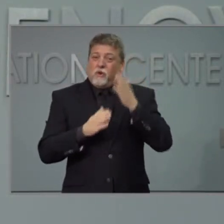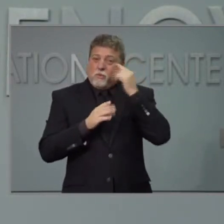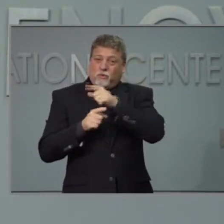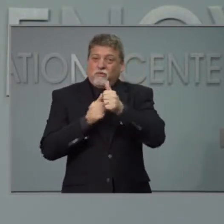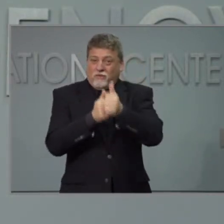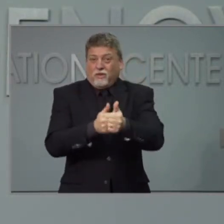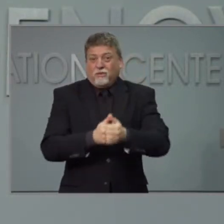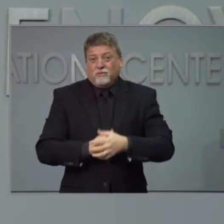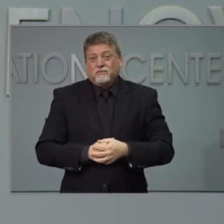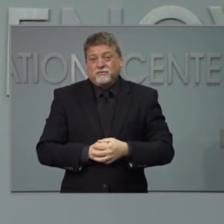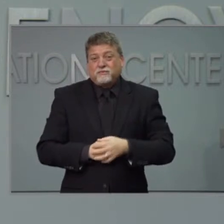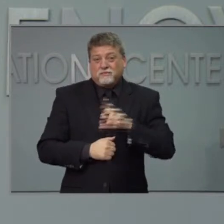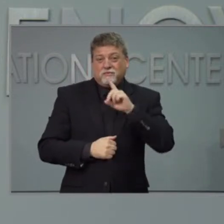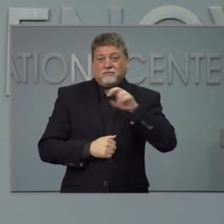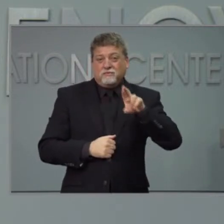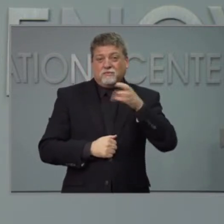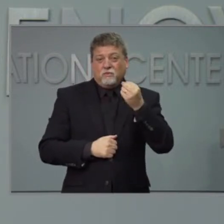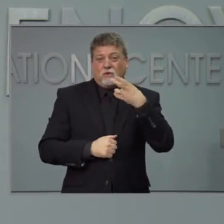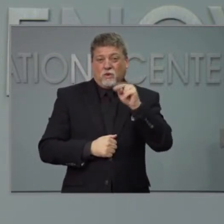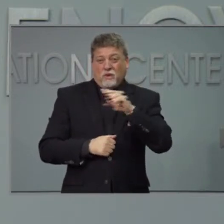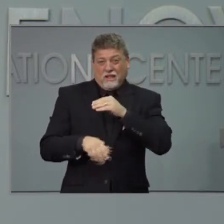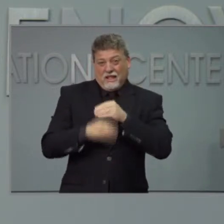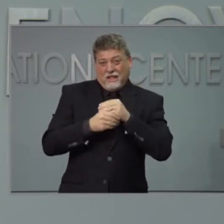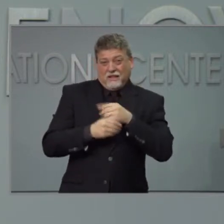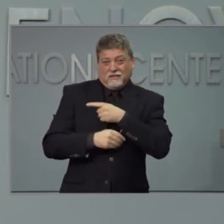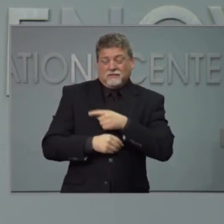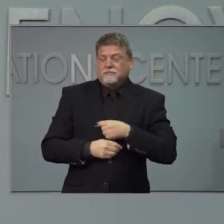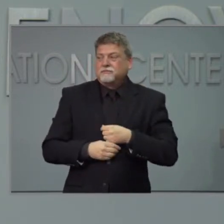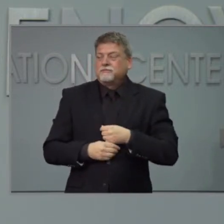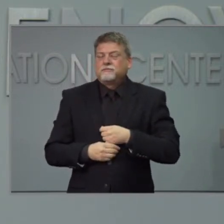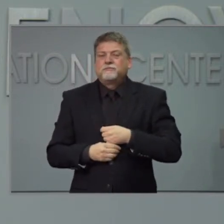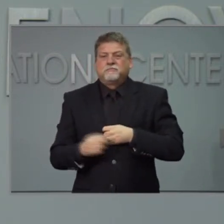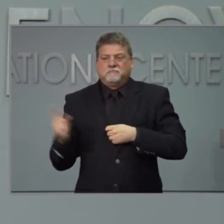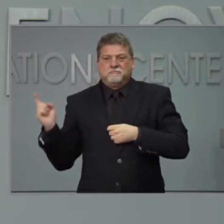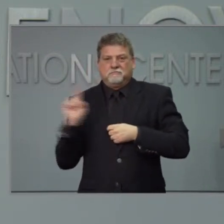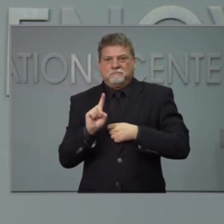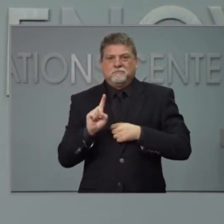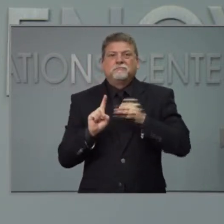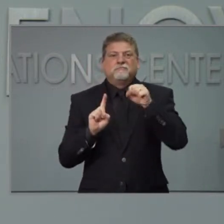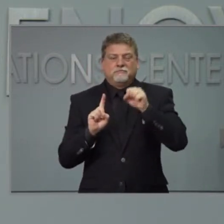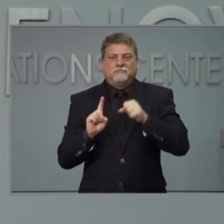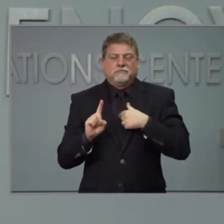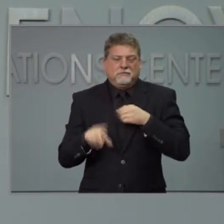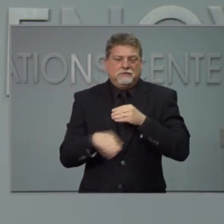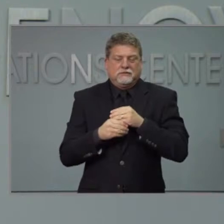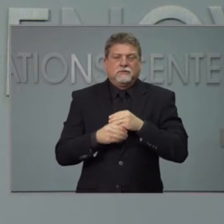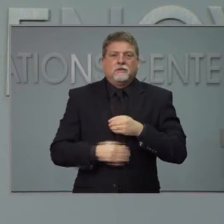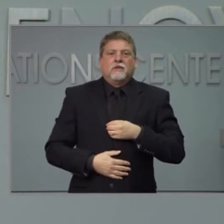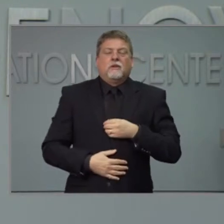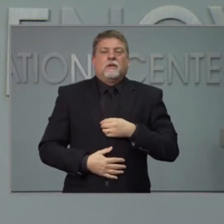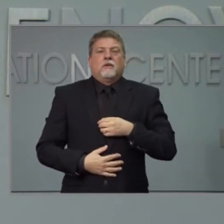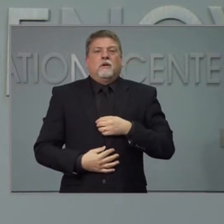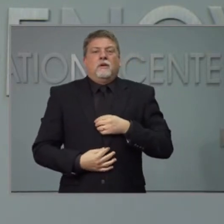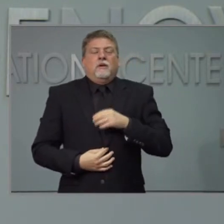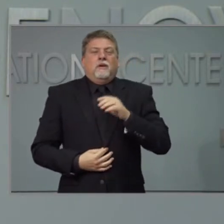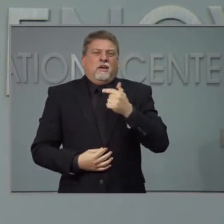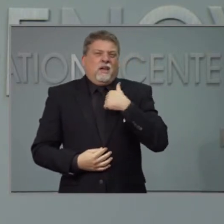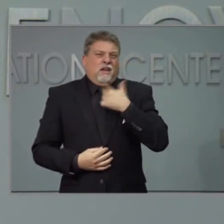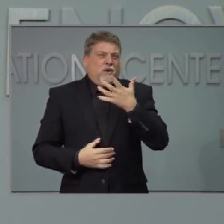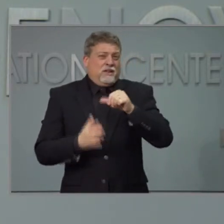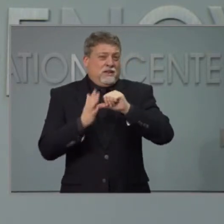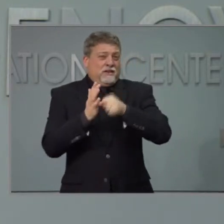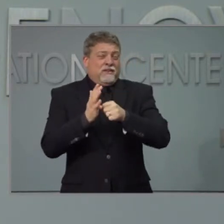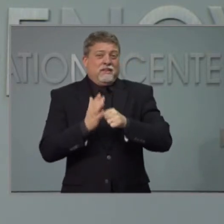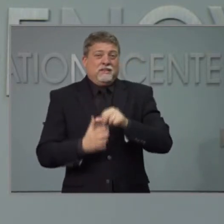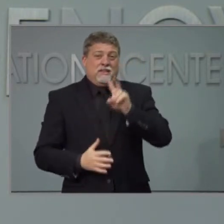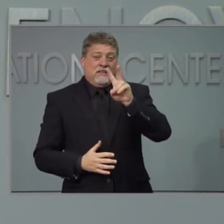Hi, Derek. I want to reiterate that there is widespread viral transmission across our state.